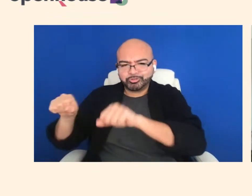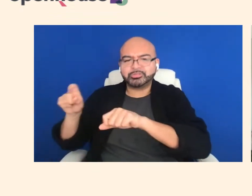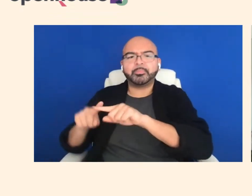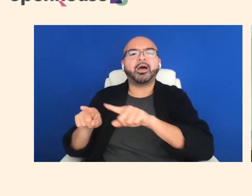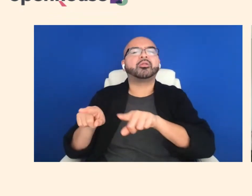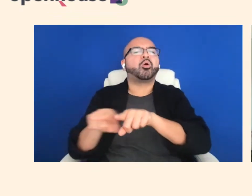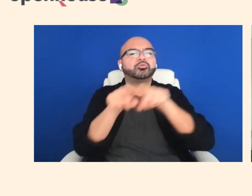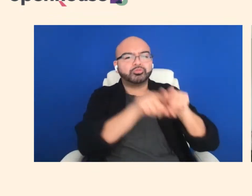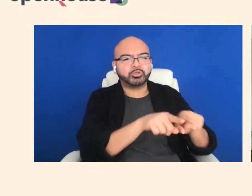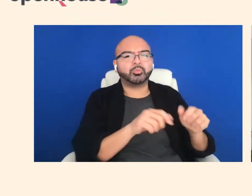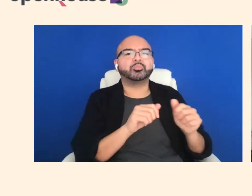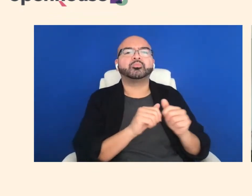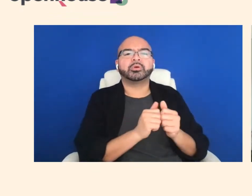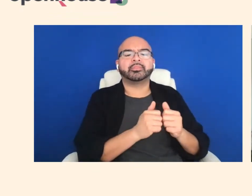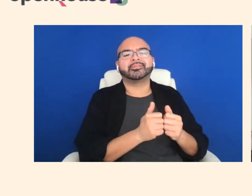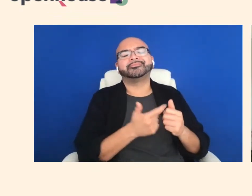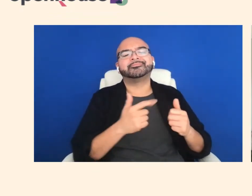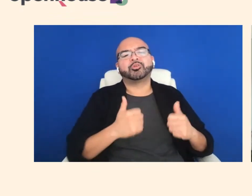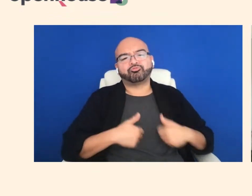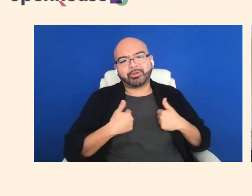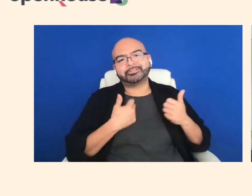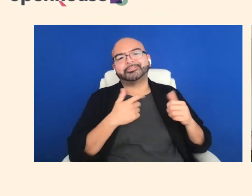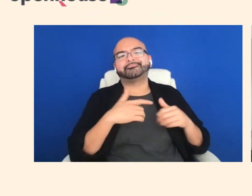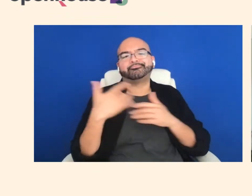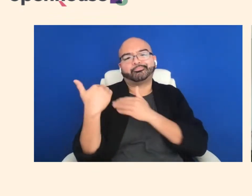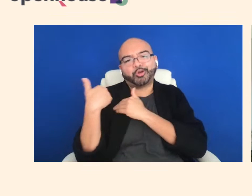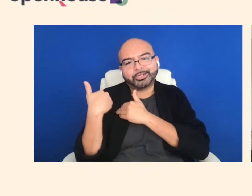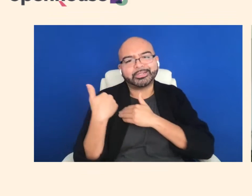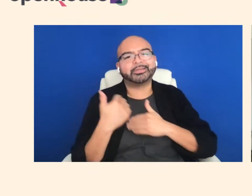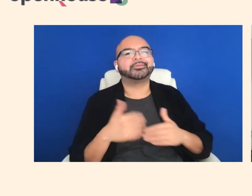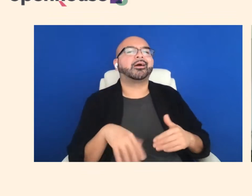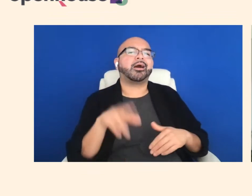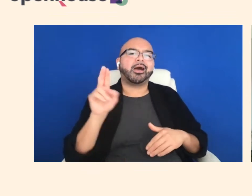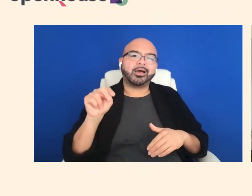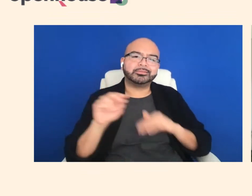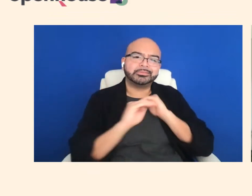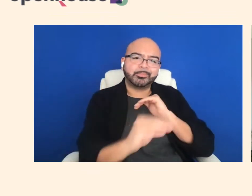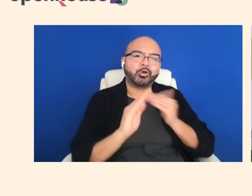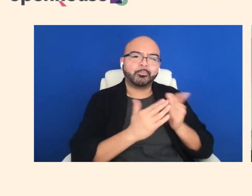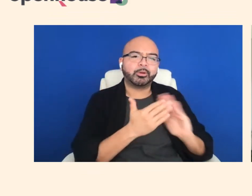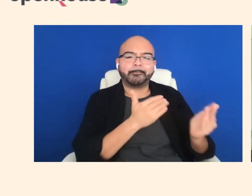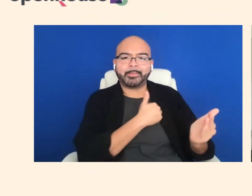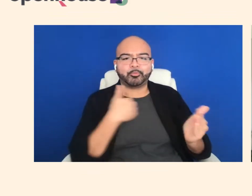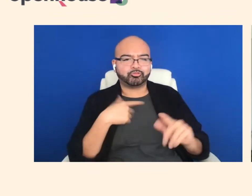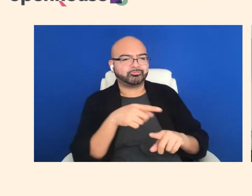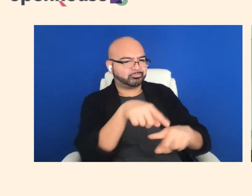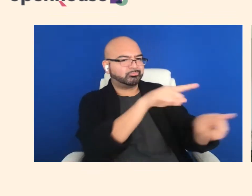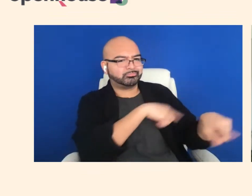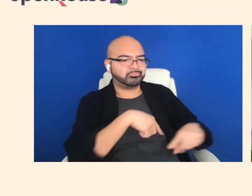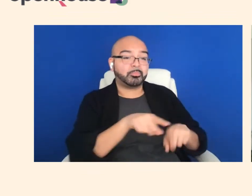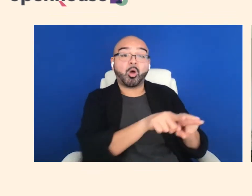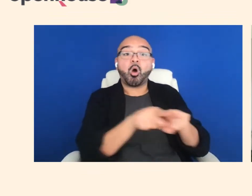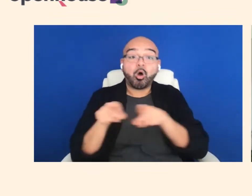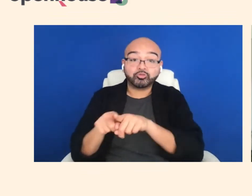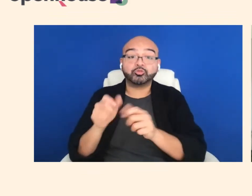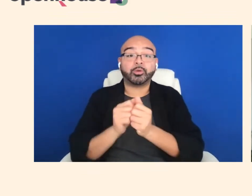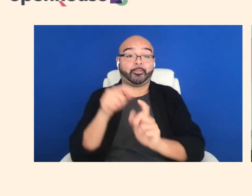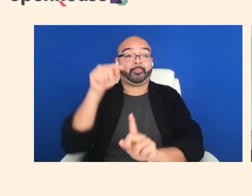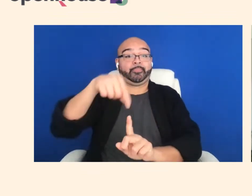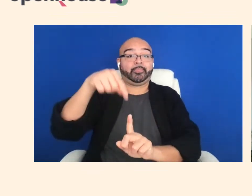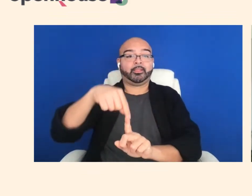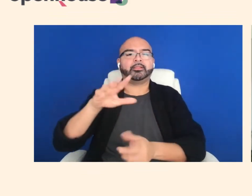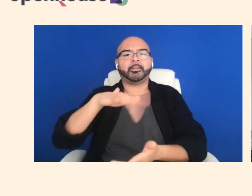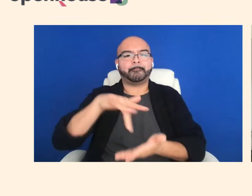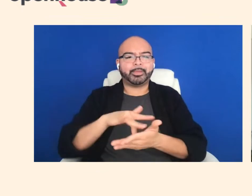our rent burdened and unstable community members, but also with the middle range